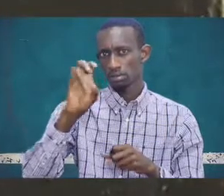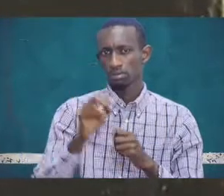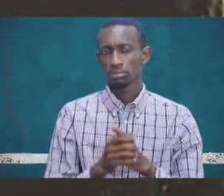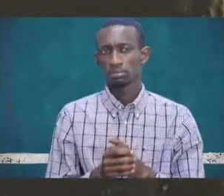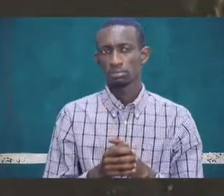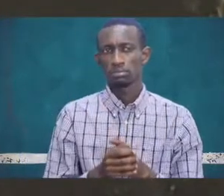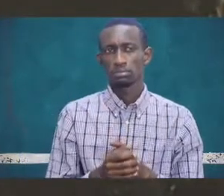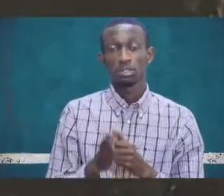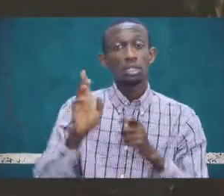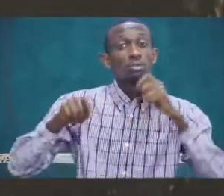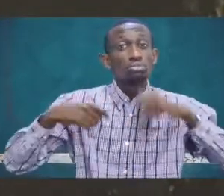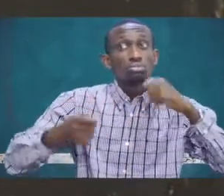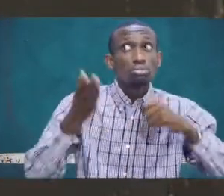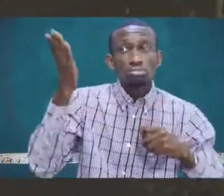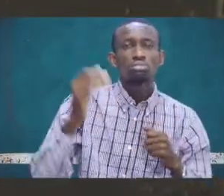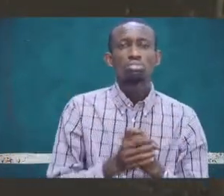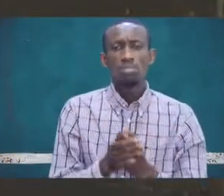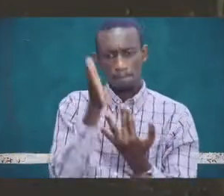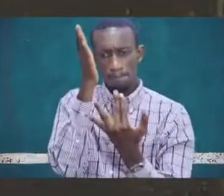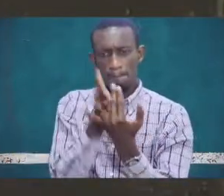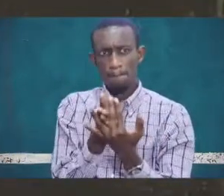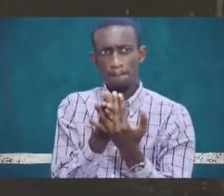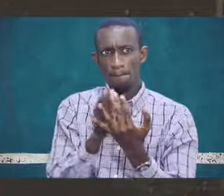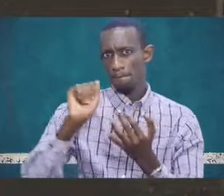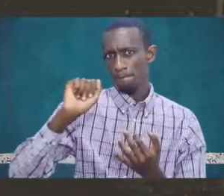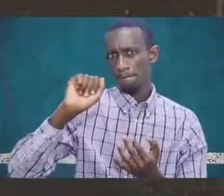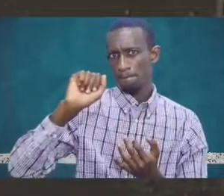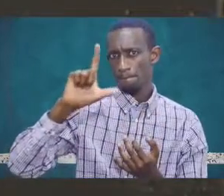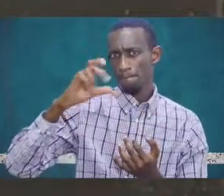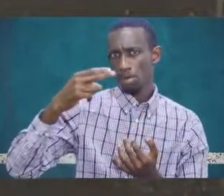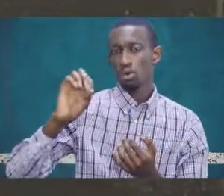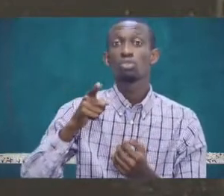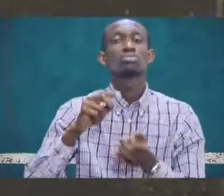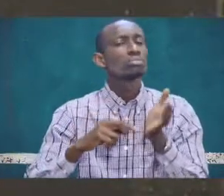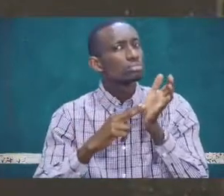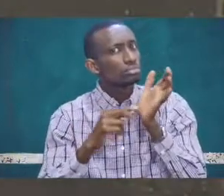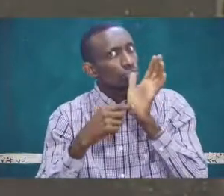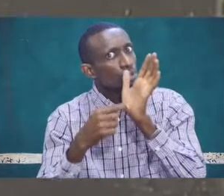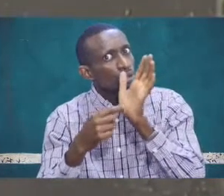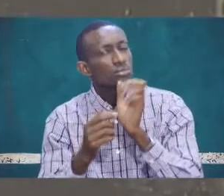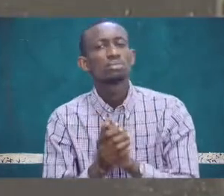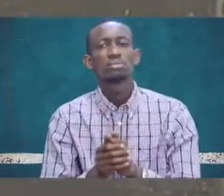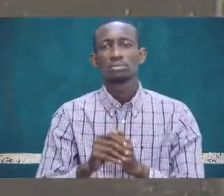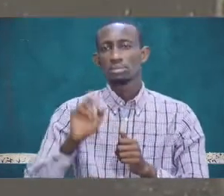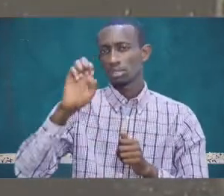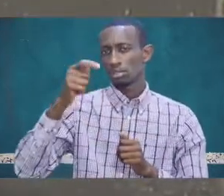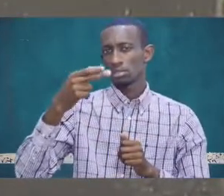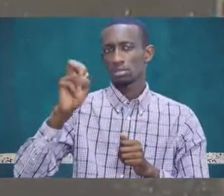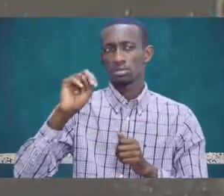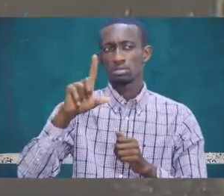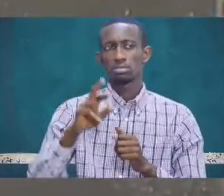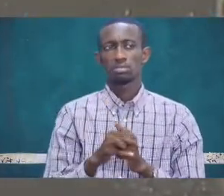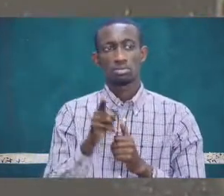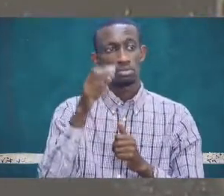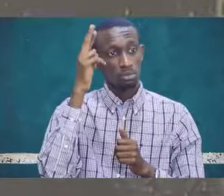that reaction between alcohol. So we are going to use ethanol as an example. I said, remember, when I talk about the